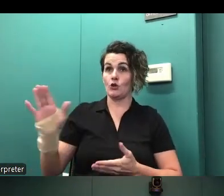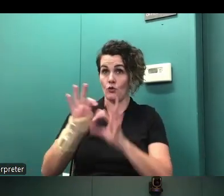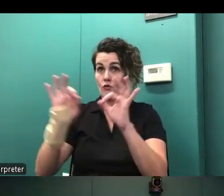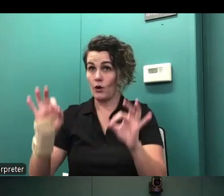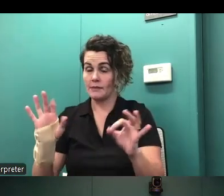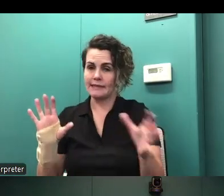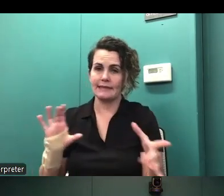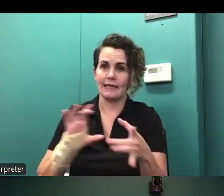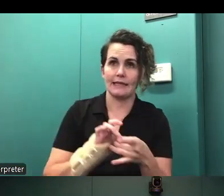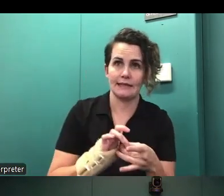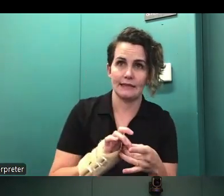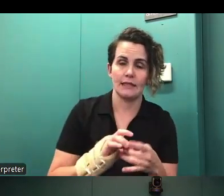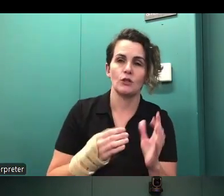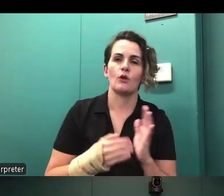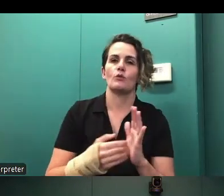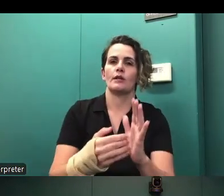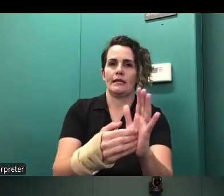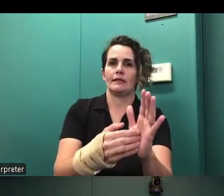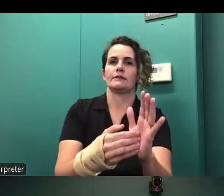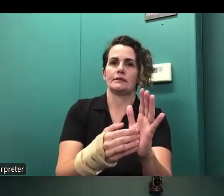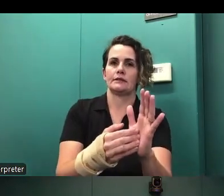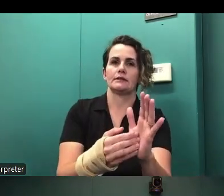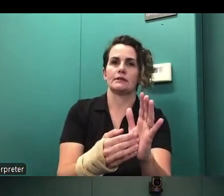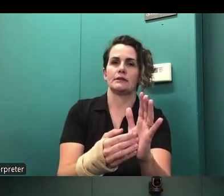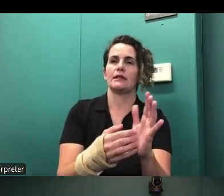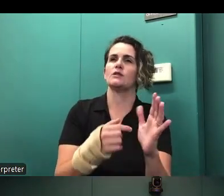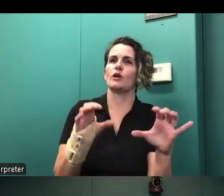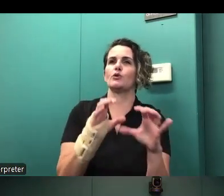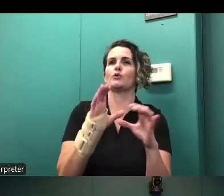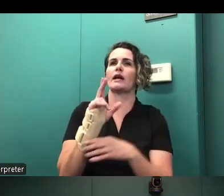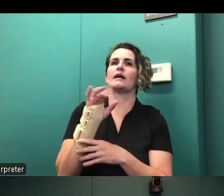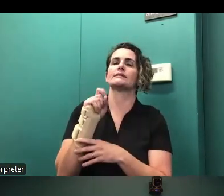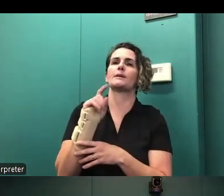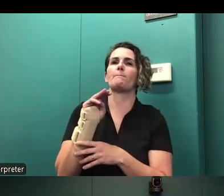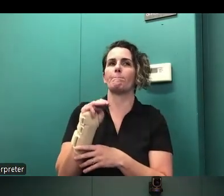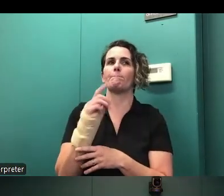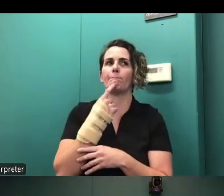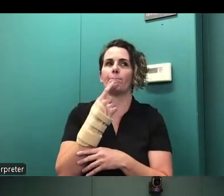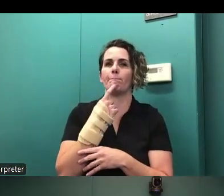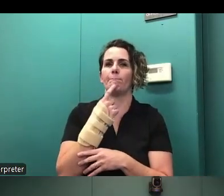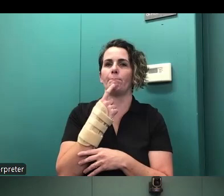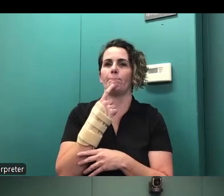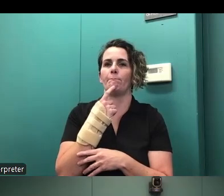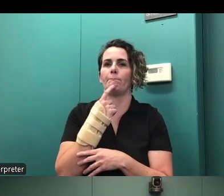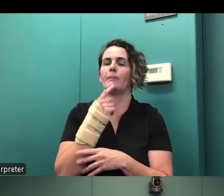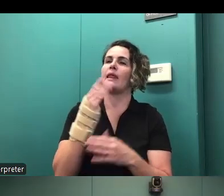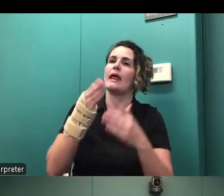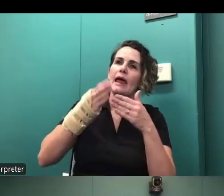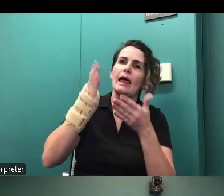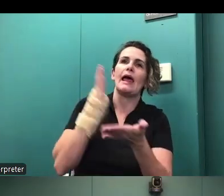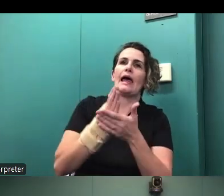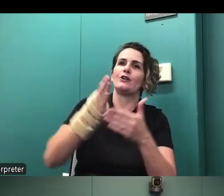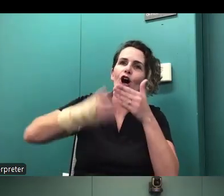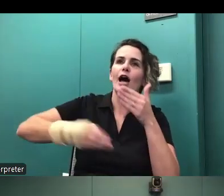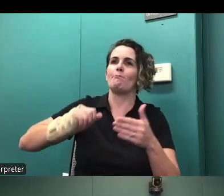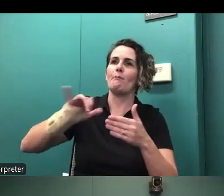forms. Okay, there's the repeating thing. I usually do customize because then I can say. Yes, when to end it. I can end on May